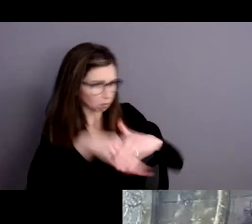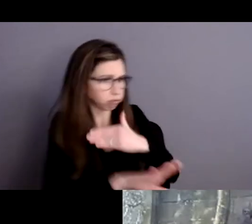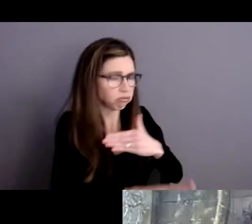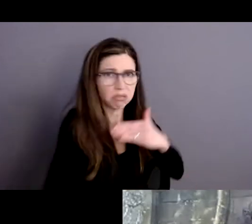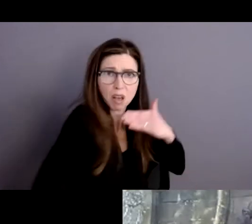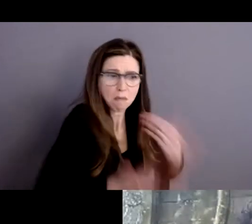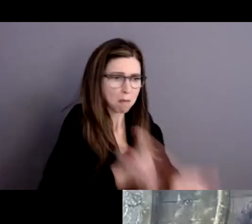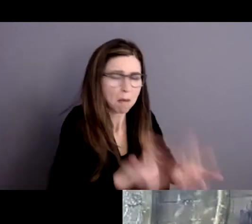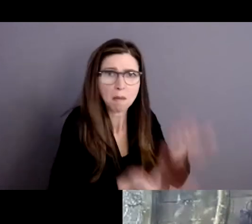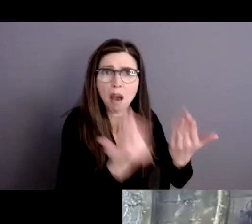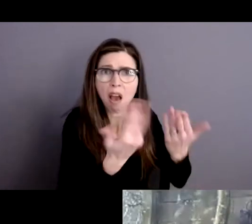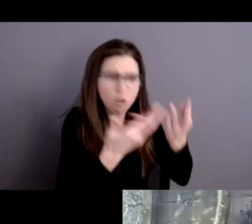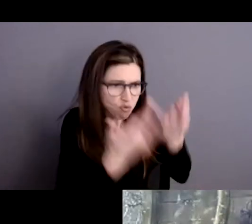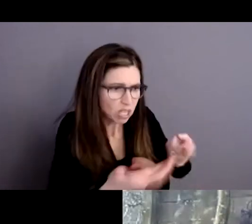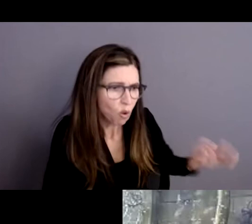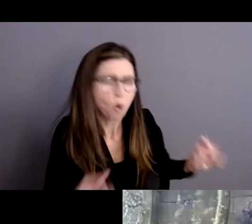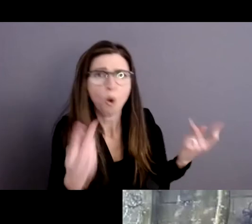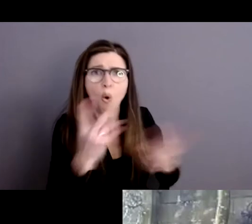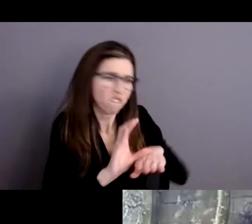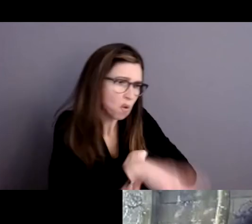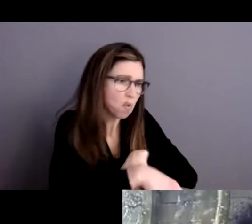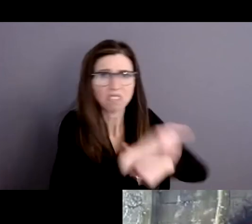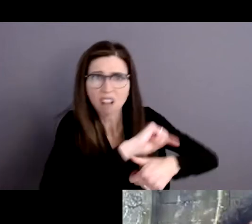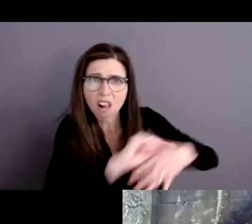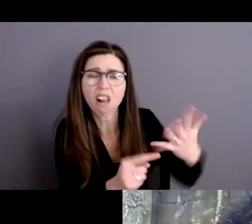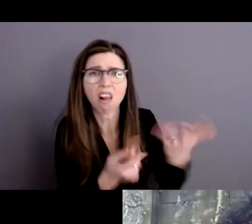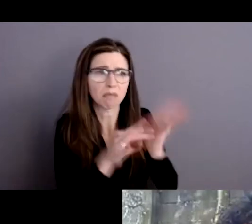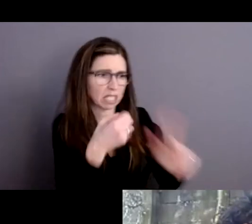extraction projects that greatly impact our health.